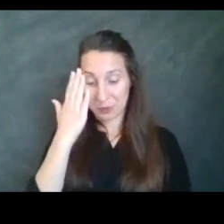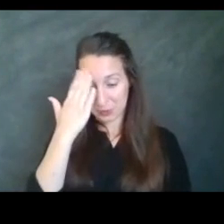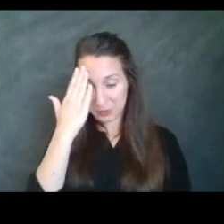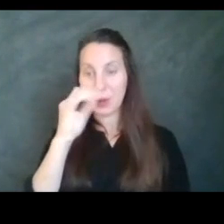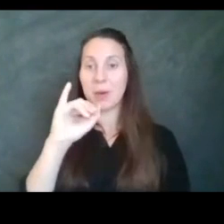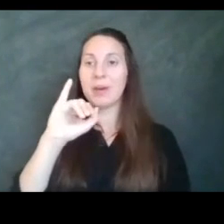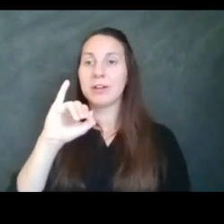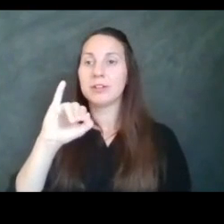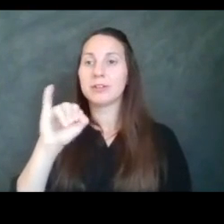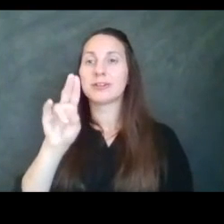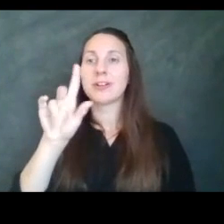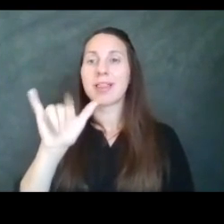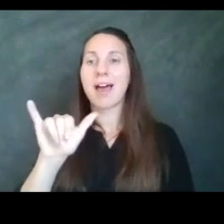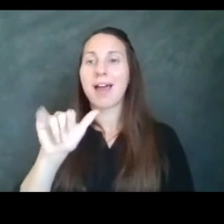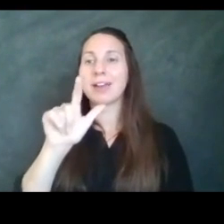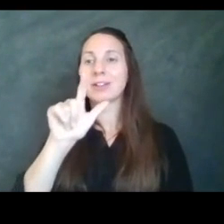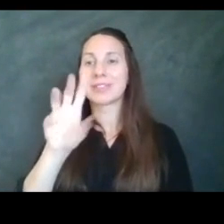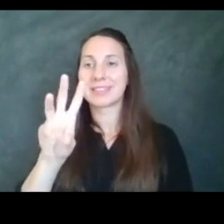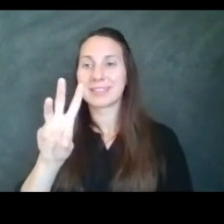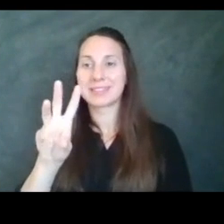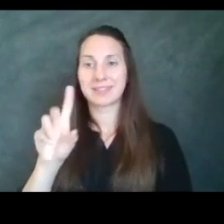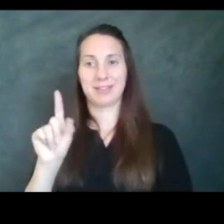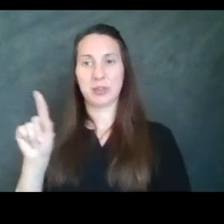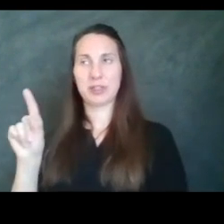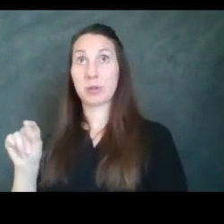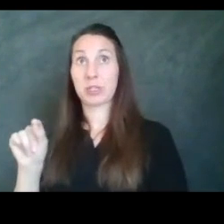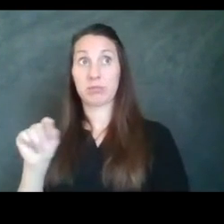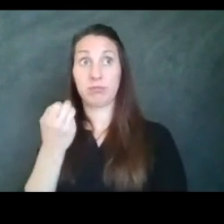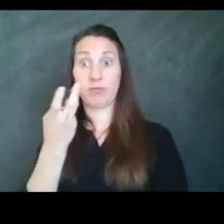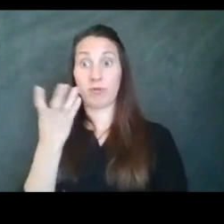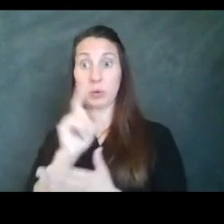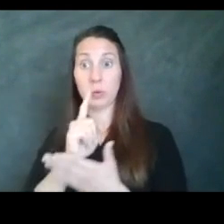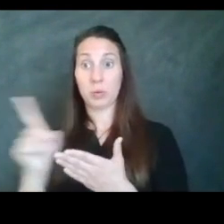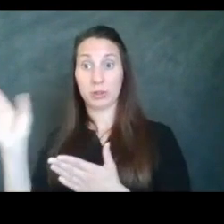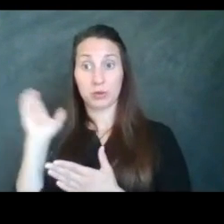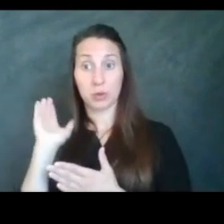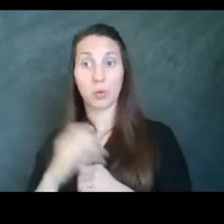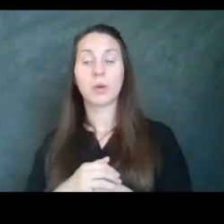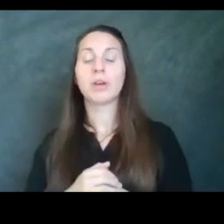26, 2020, just a few weeks ago, was a